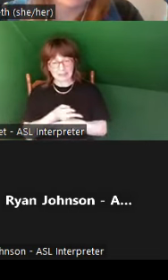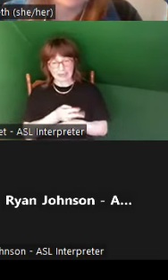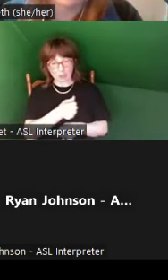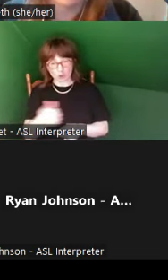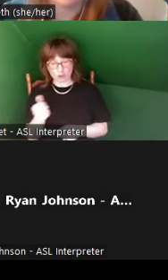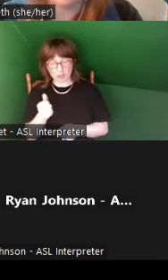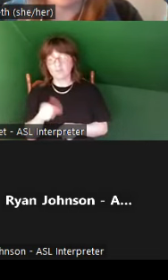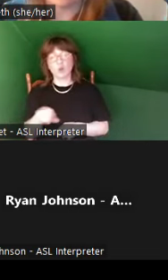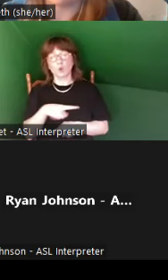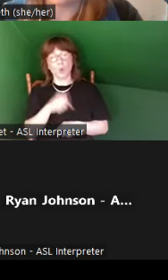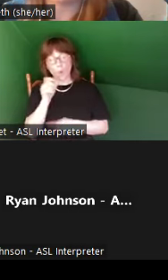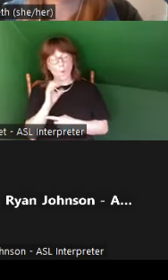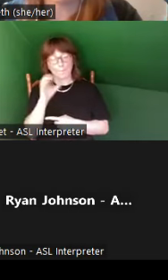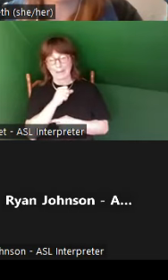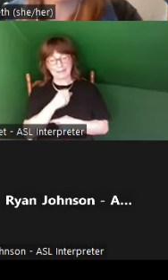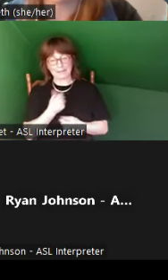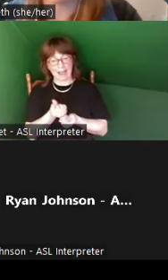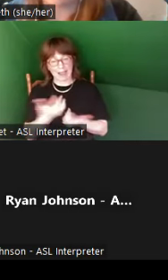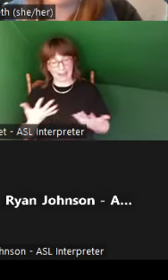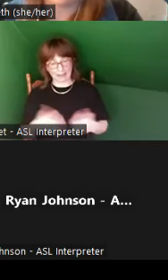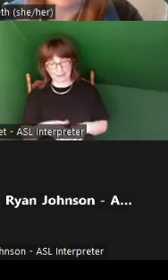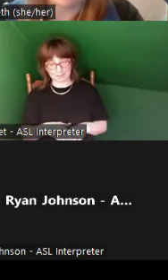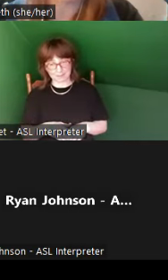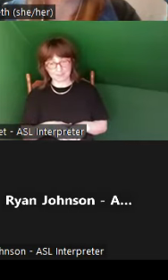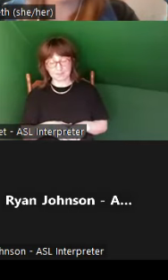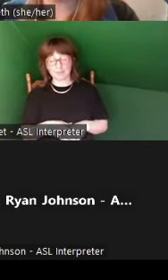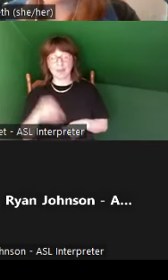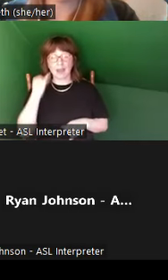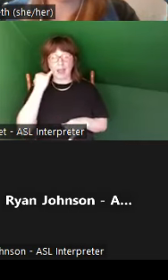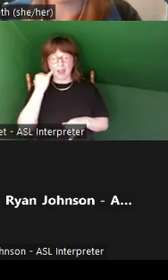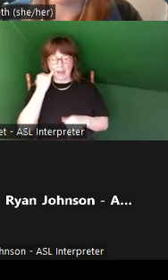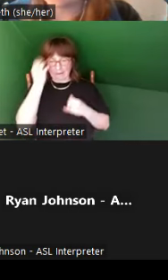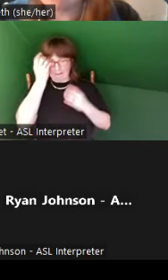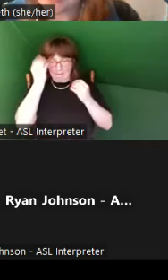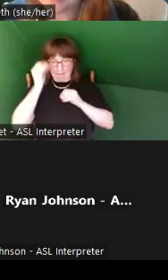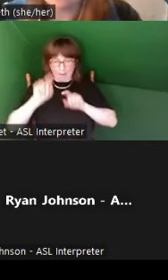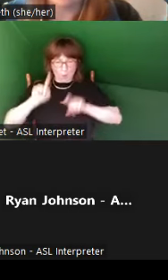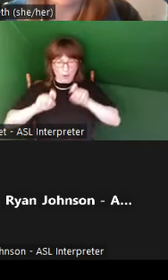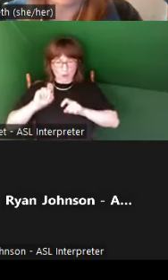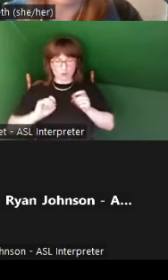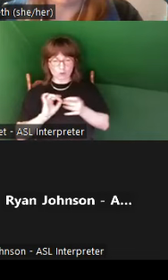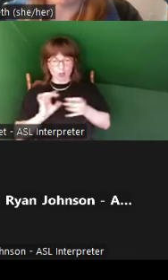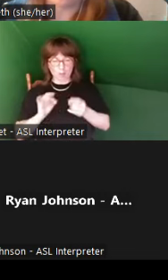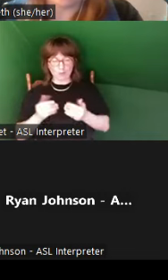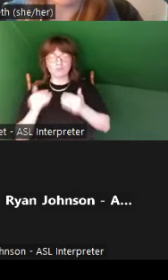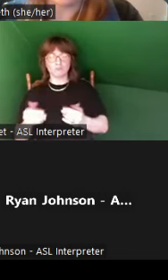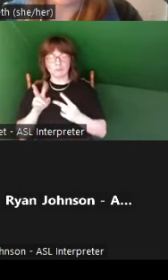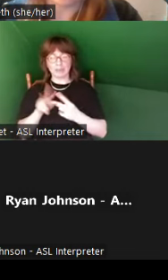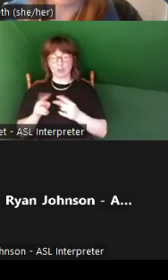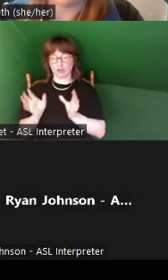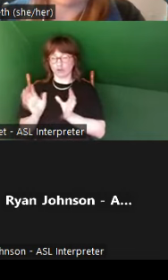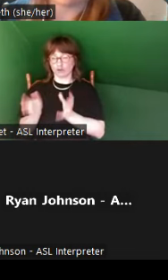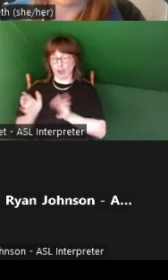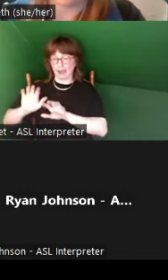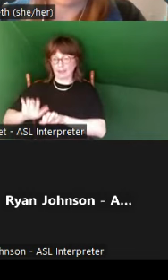a thing. If you have questions, comments, concerns, use the chat or put them in the Q&A, and